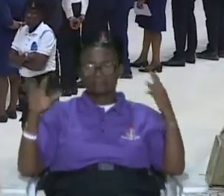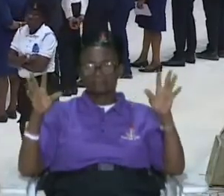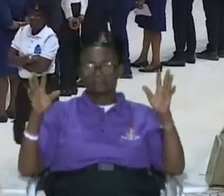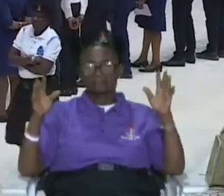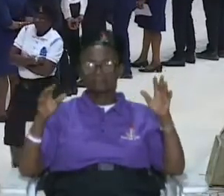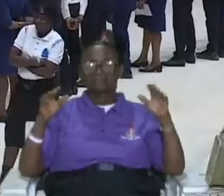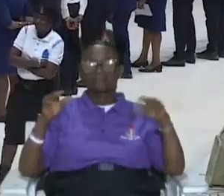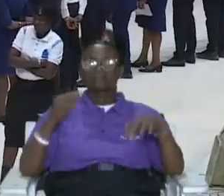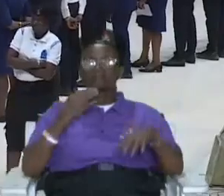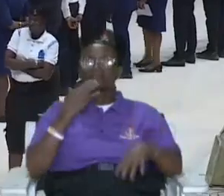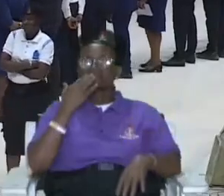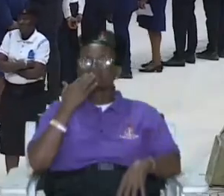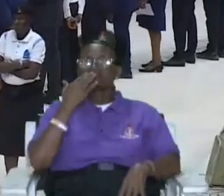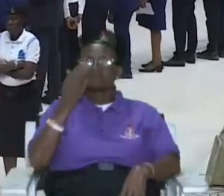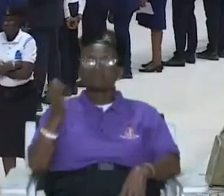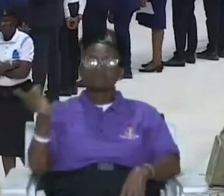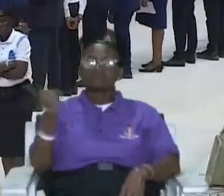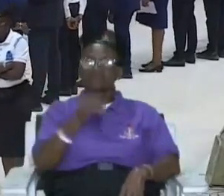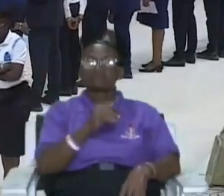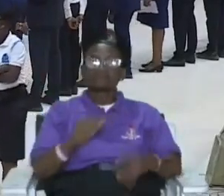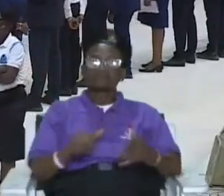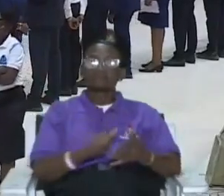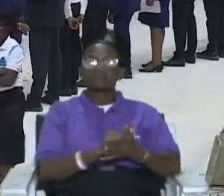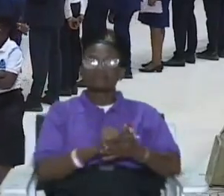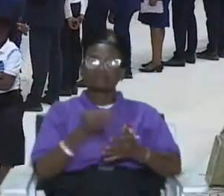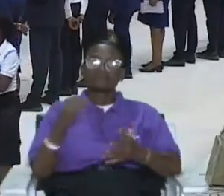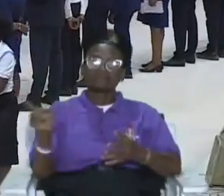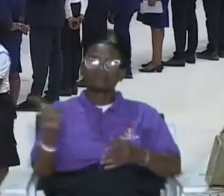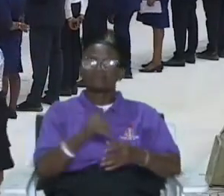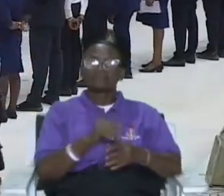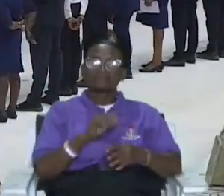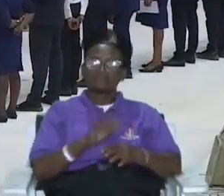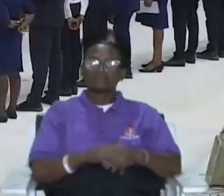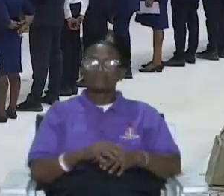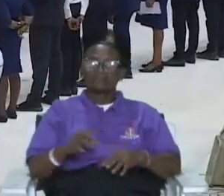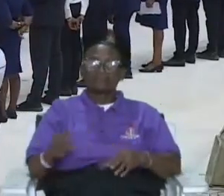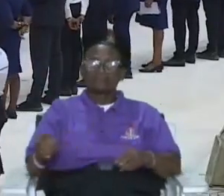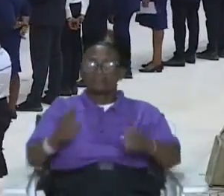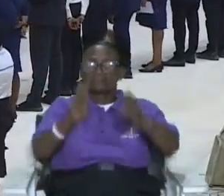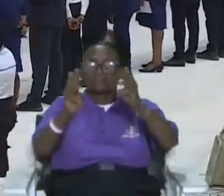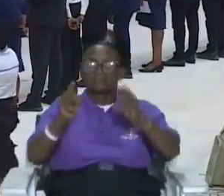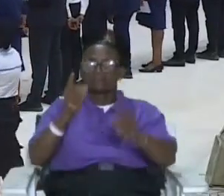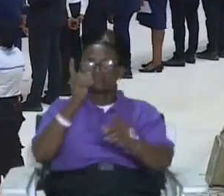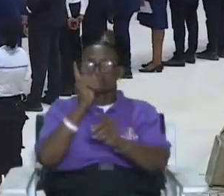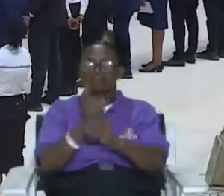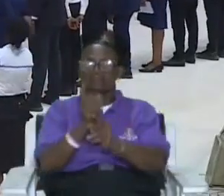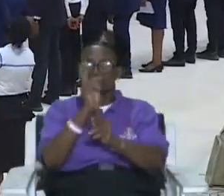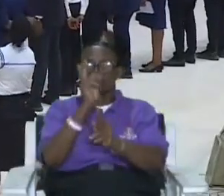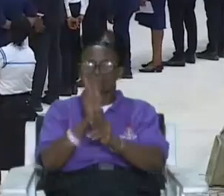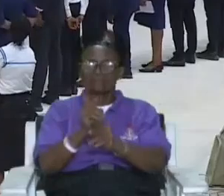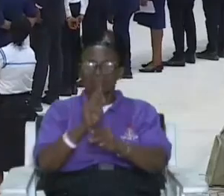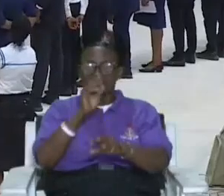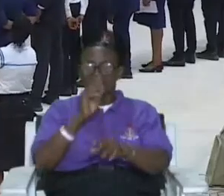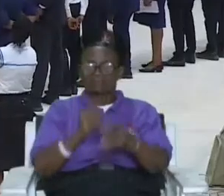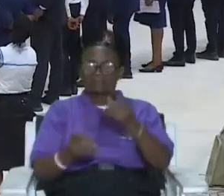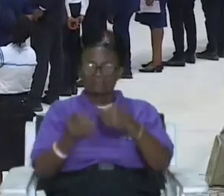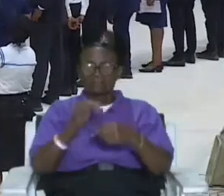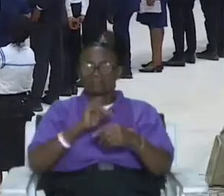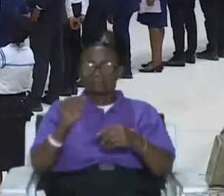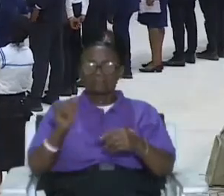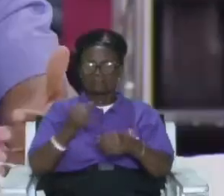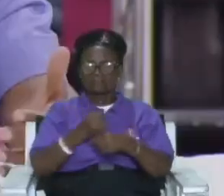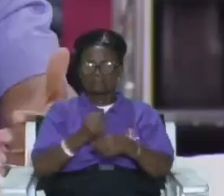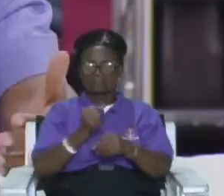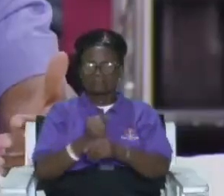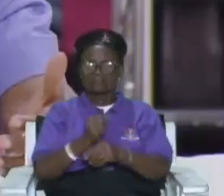Thank you. Now, those of you on the way, just keep coming. Make sure you get here before I finish praying.